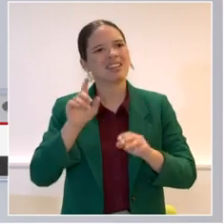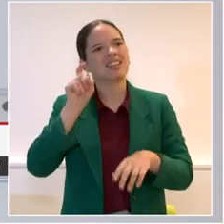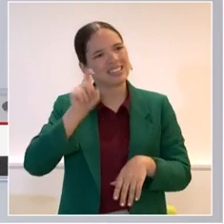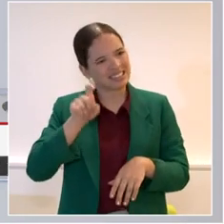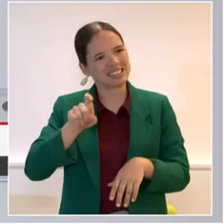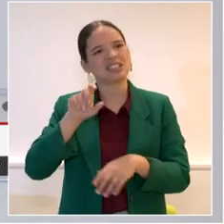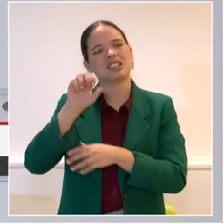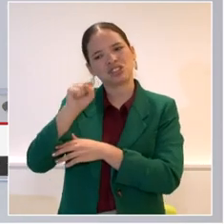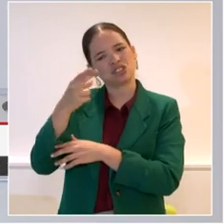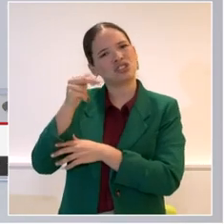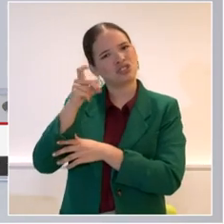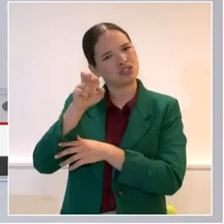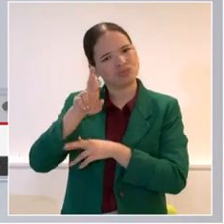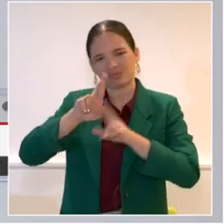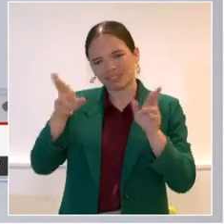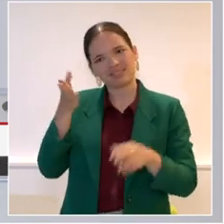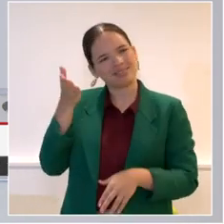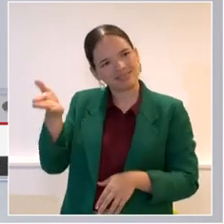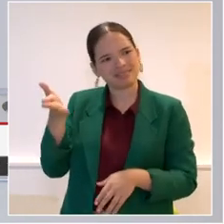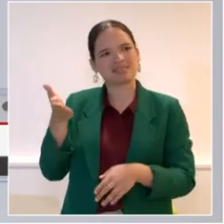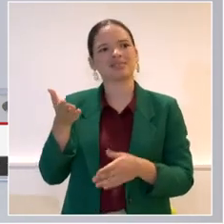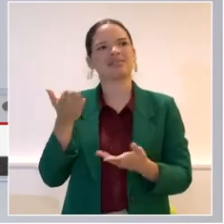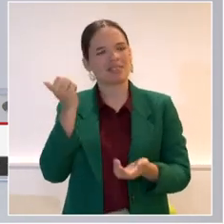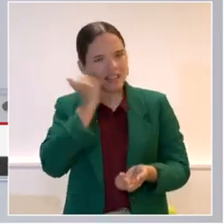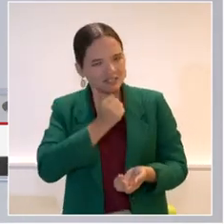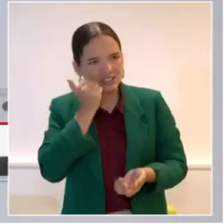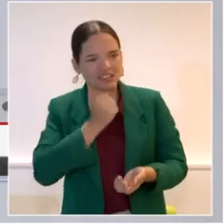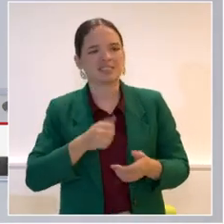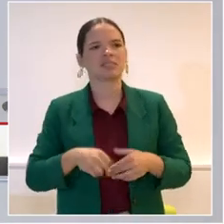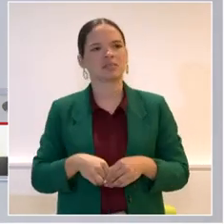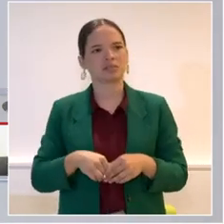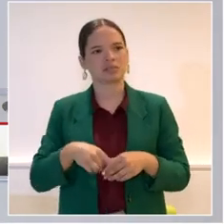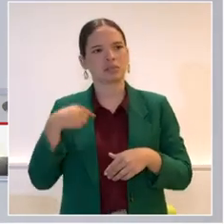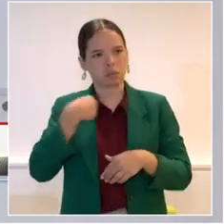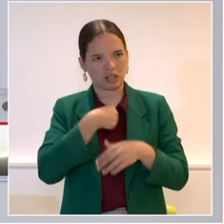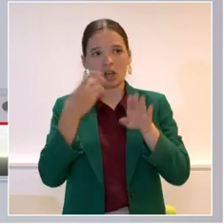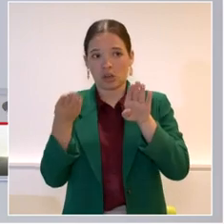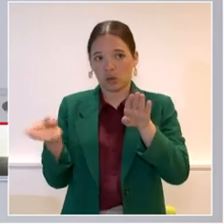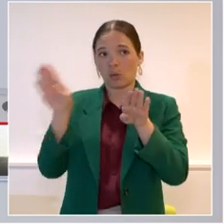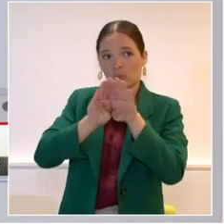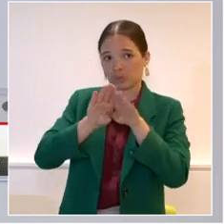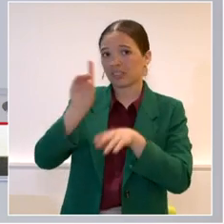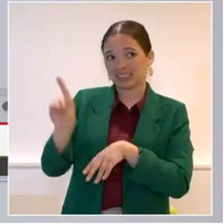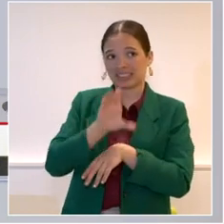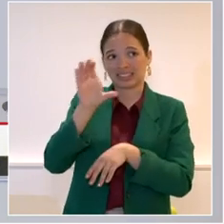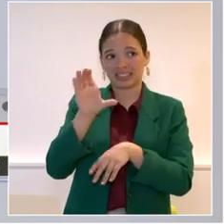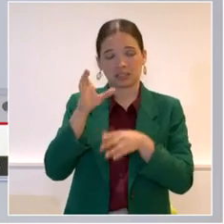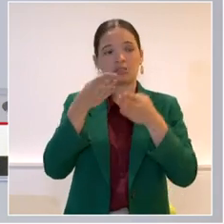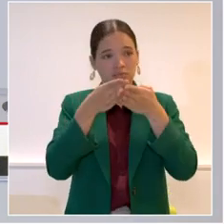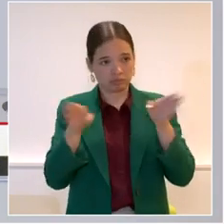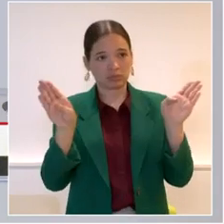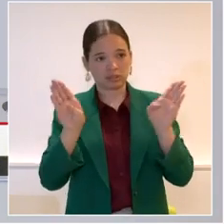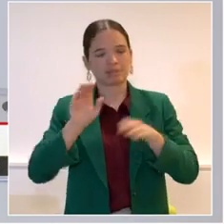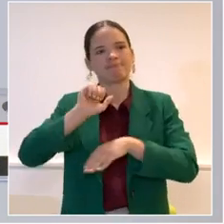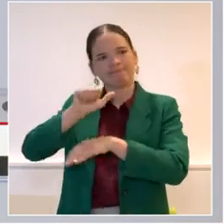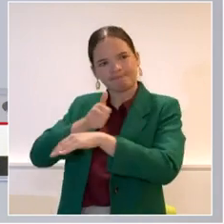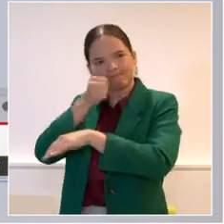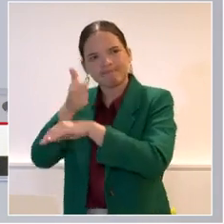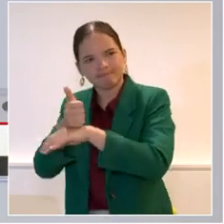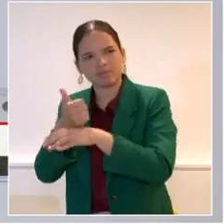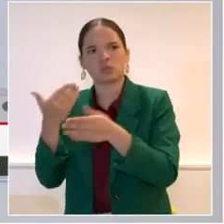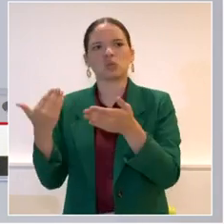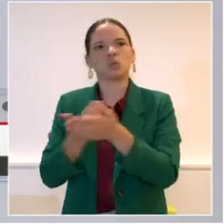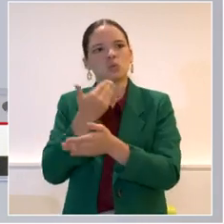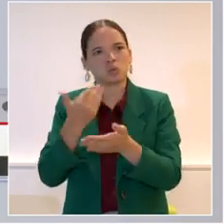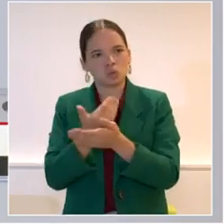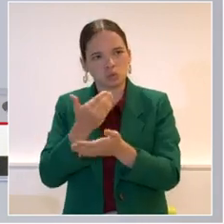and designed our short-term family housing program, similarly, we created spaces that connoted a sense of worthiness and